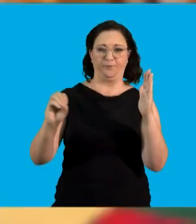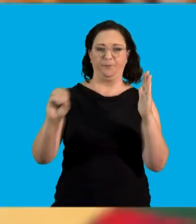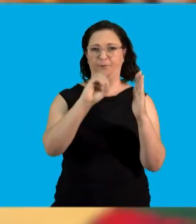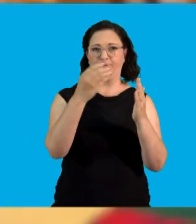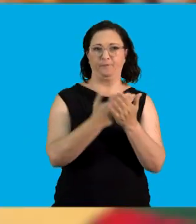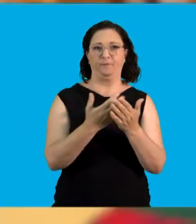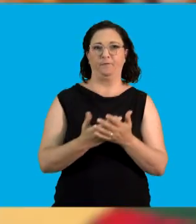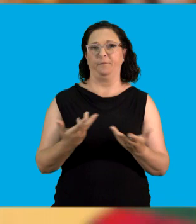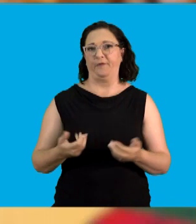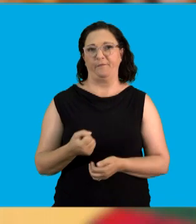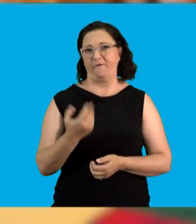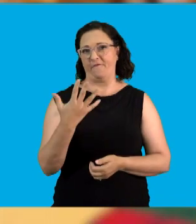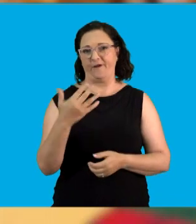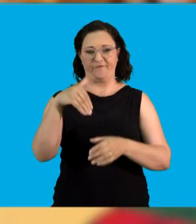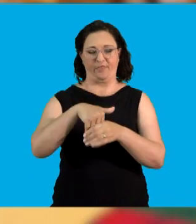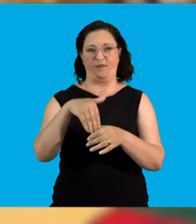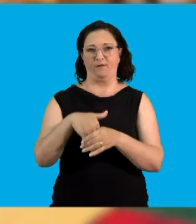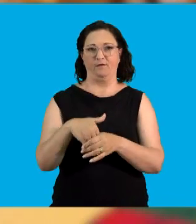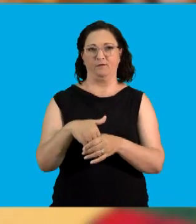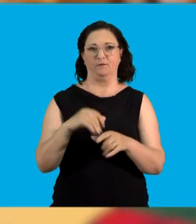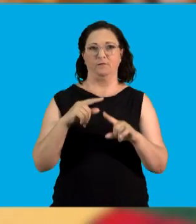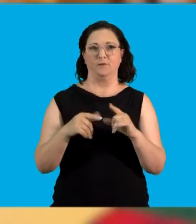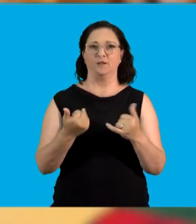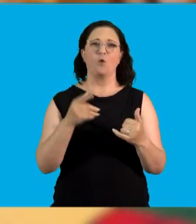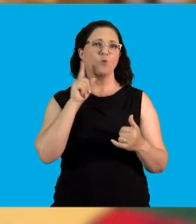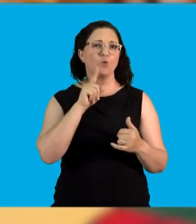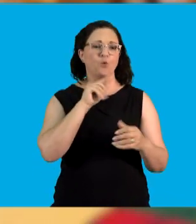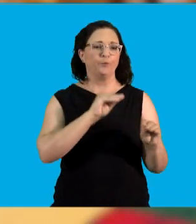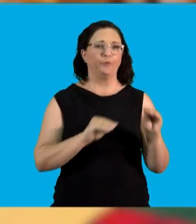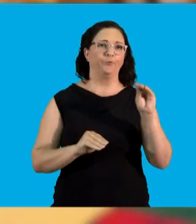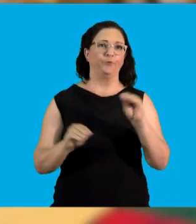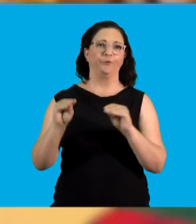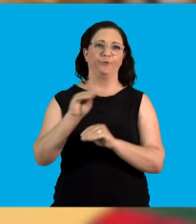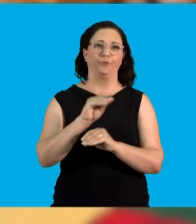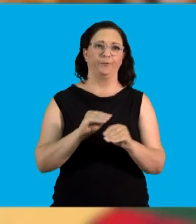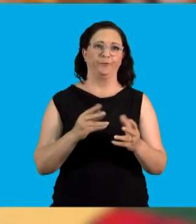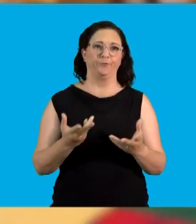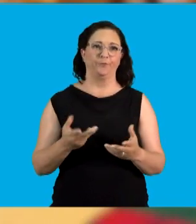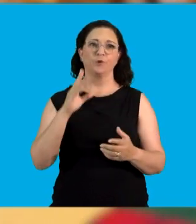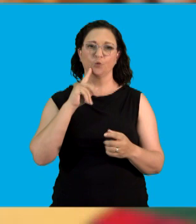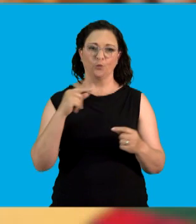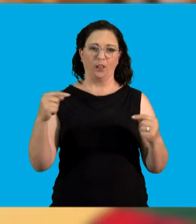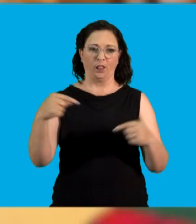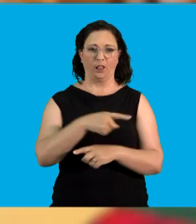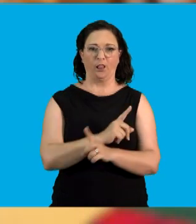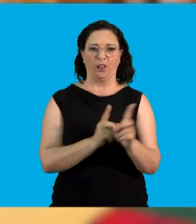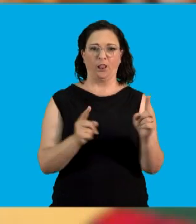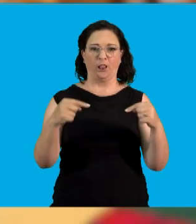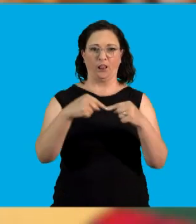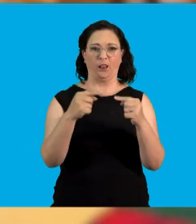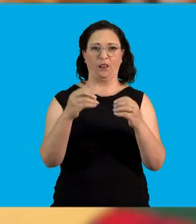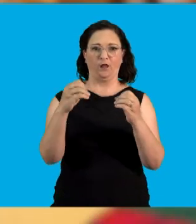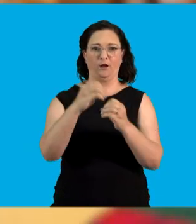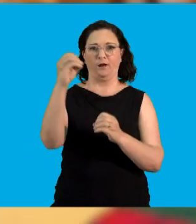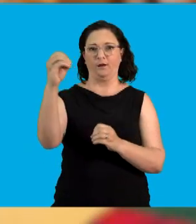5 gas particles inside a certain container, and because they are always in a constant motion, there's going to come a point where they collide with each